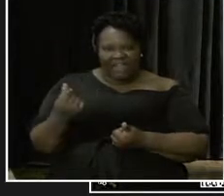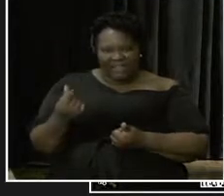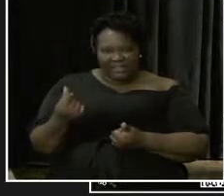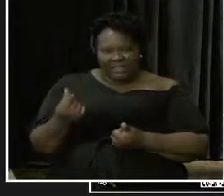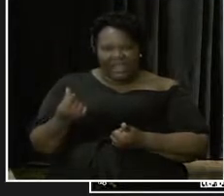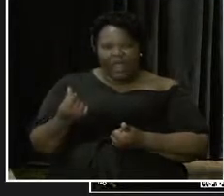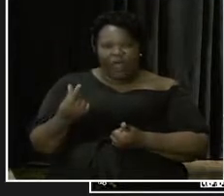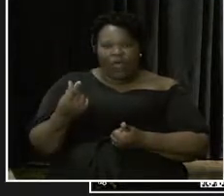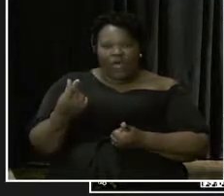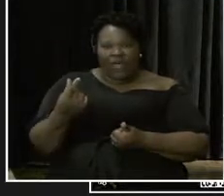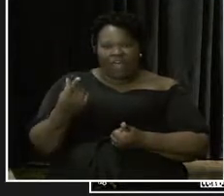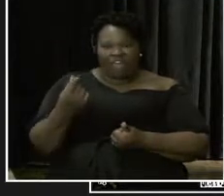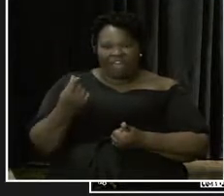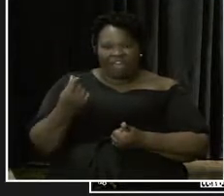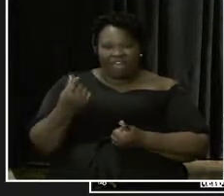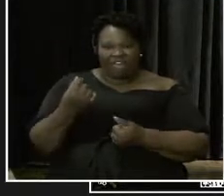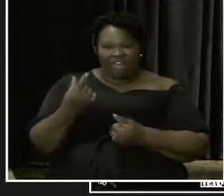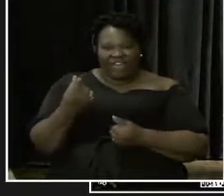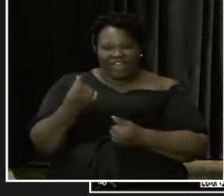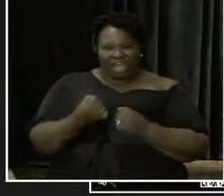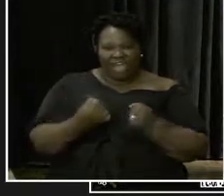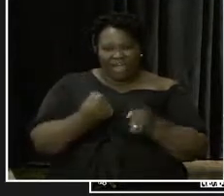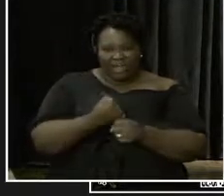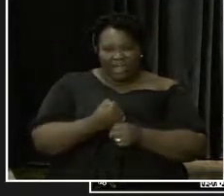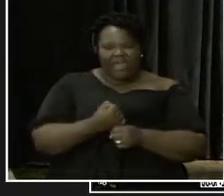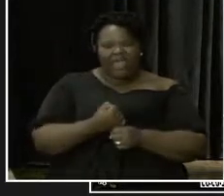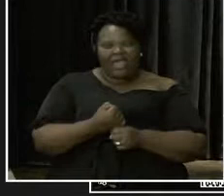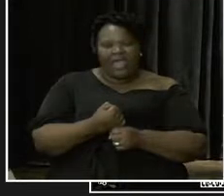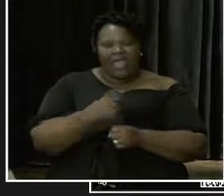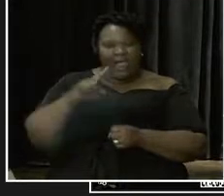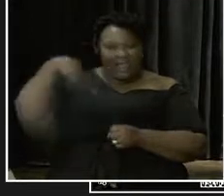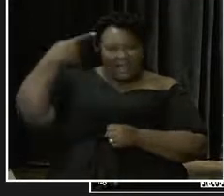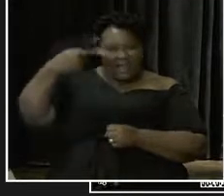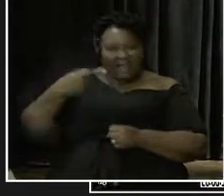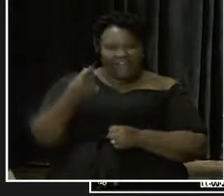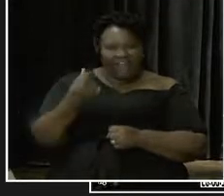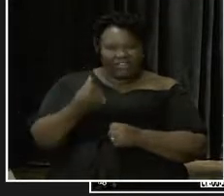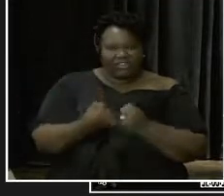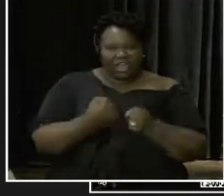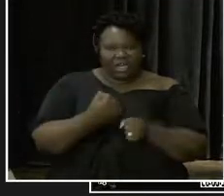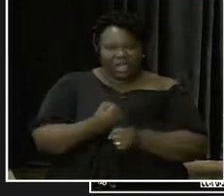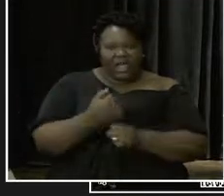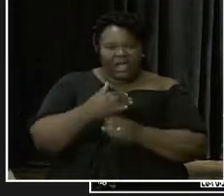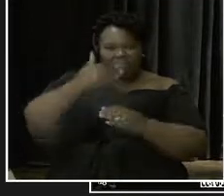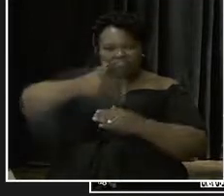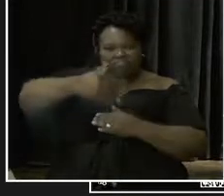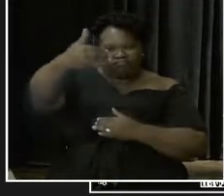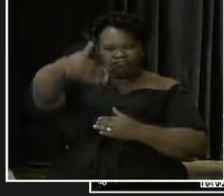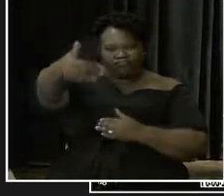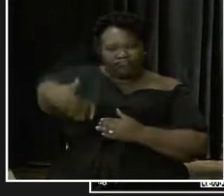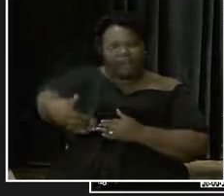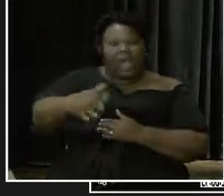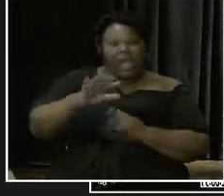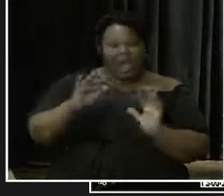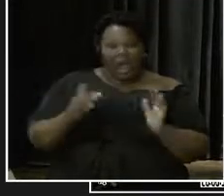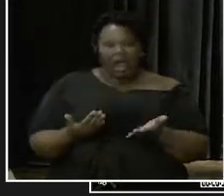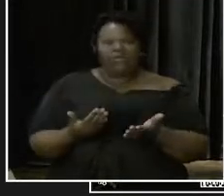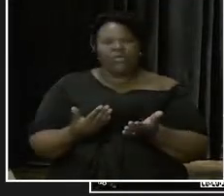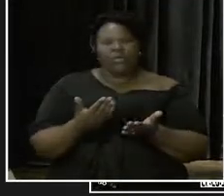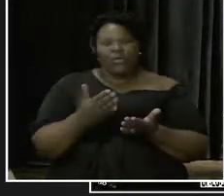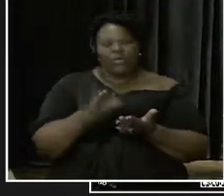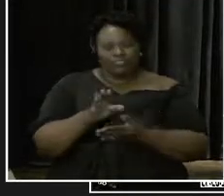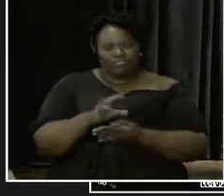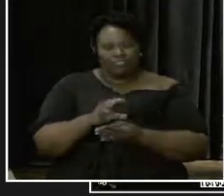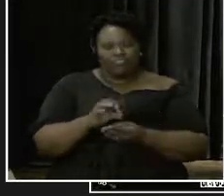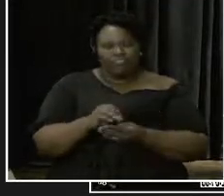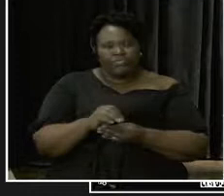how much we can able to produce for the plan. In the next financial year and the other years, how much we can able to release for the plan to be